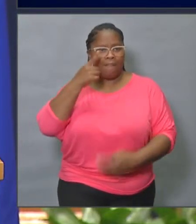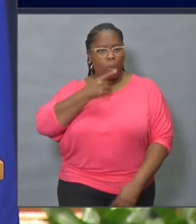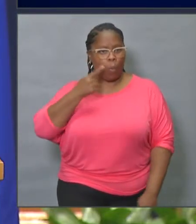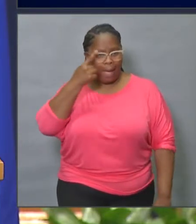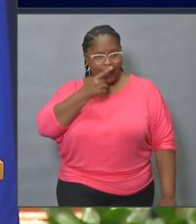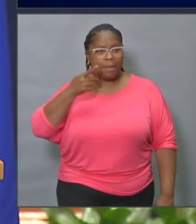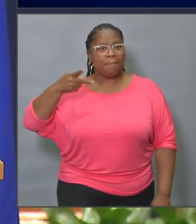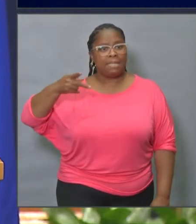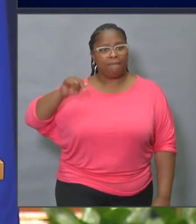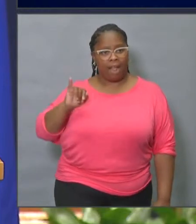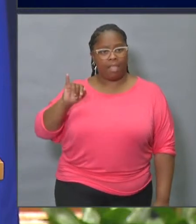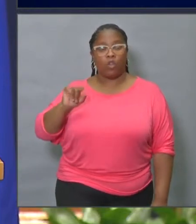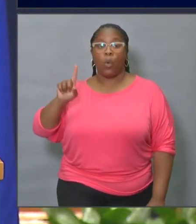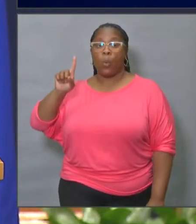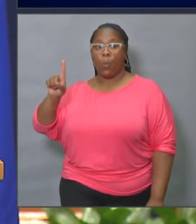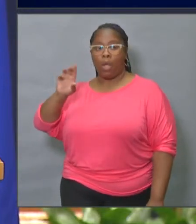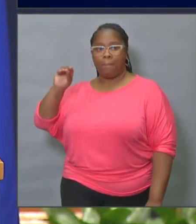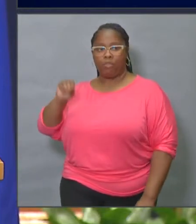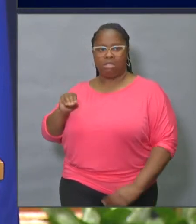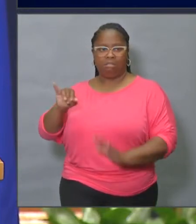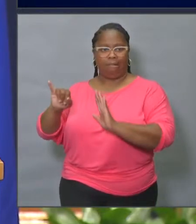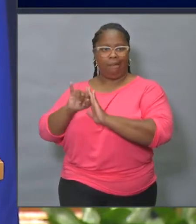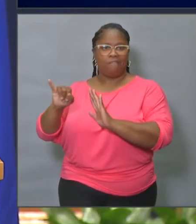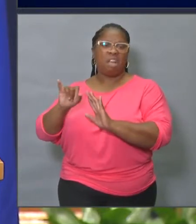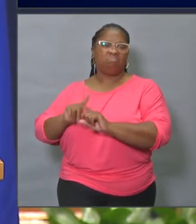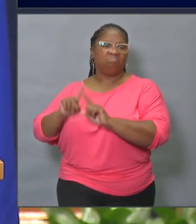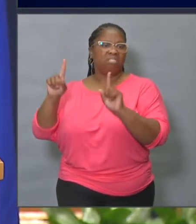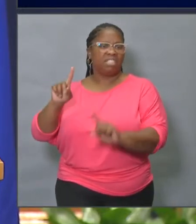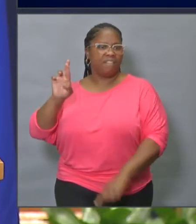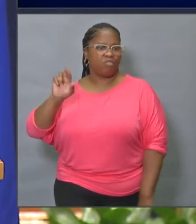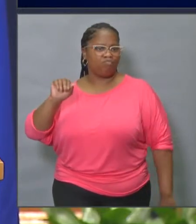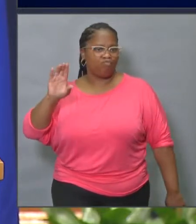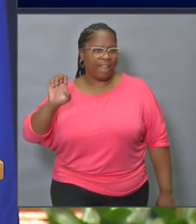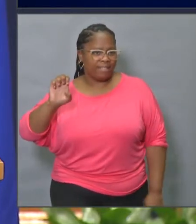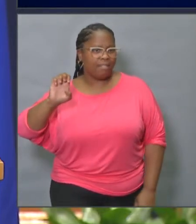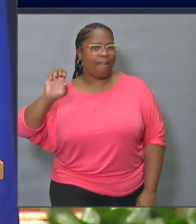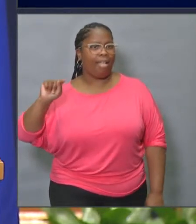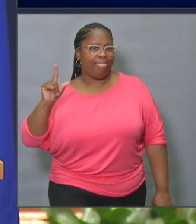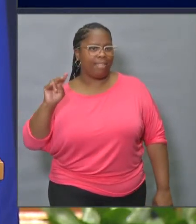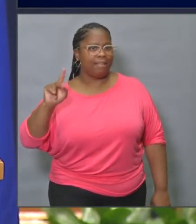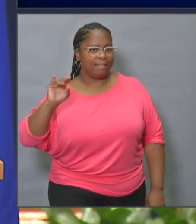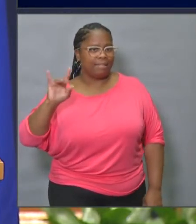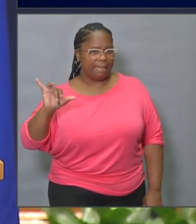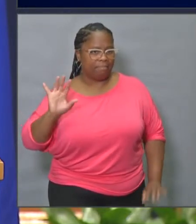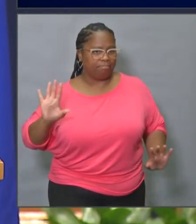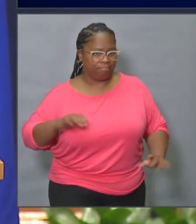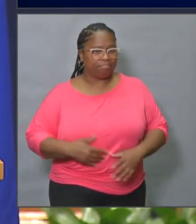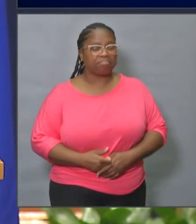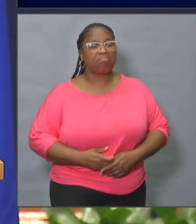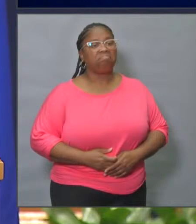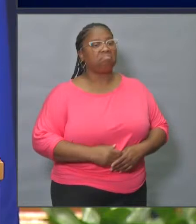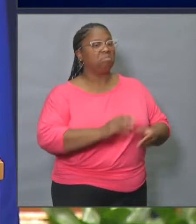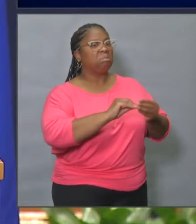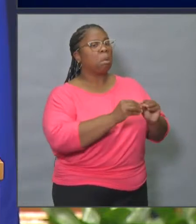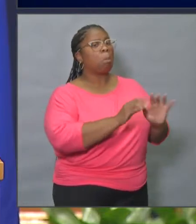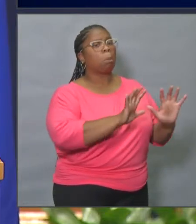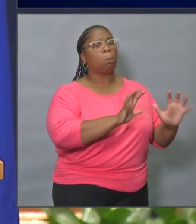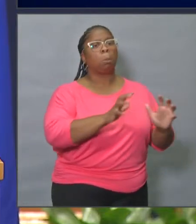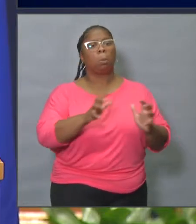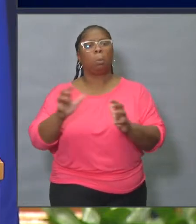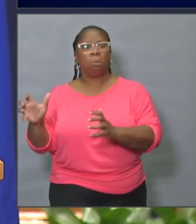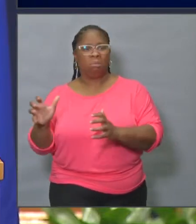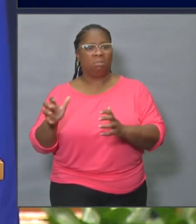Pacific Islander, and 1% identified with another race or ethnicity. When we analyze these numbers as rates